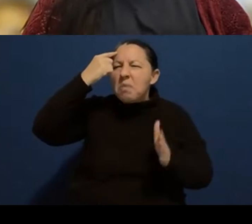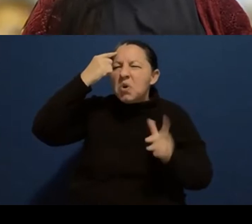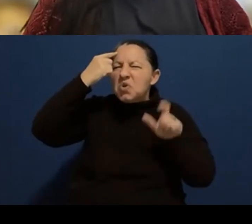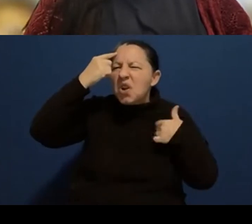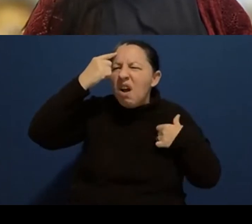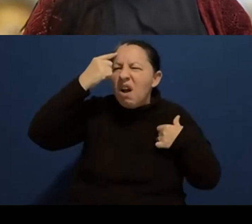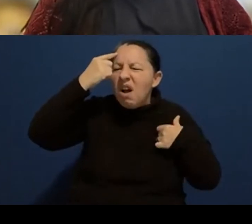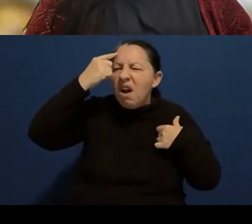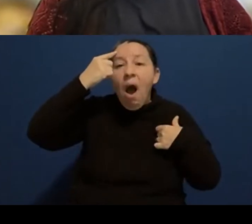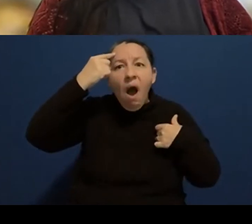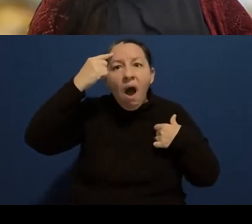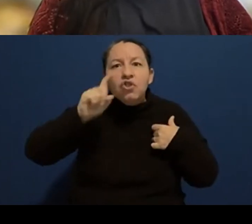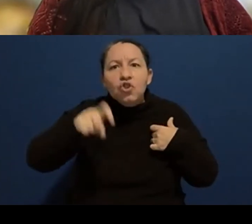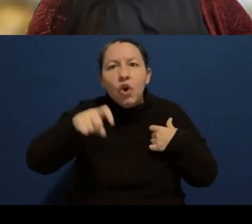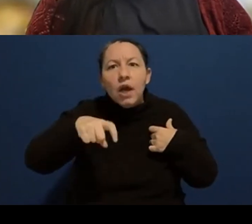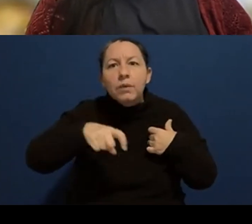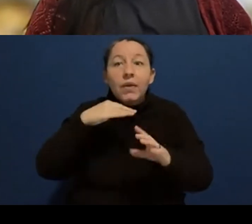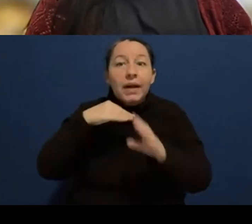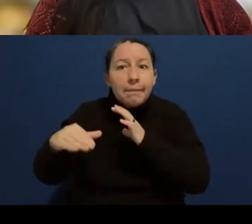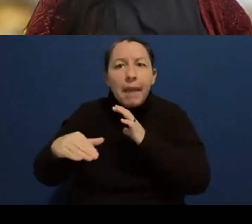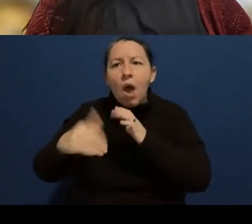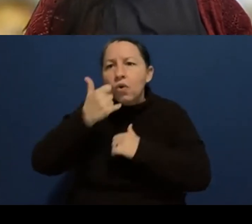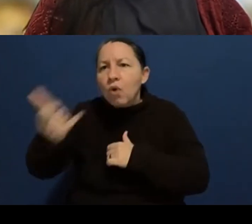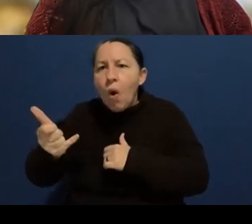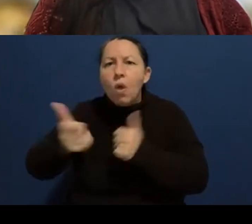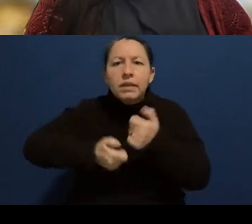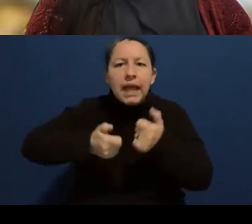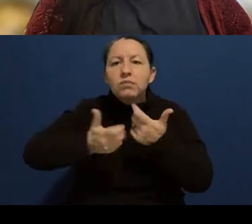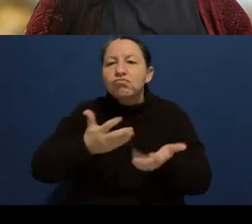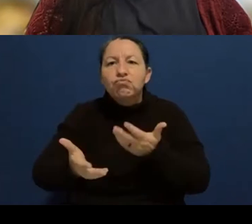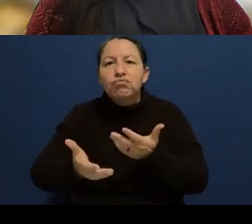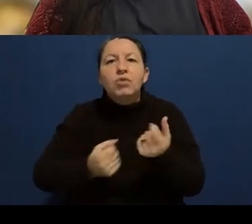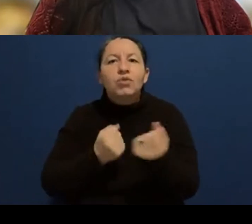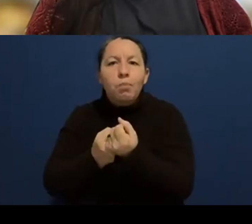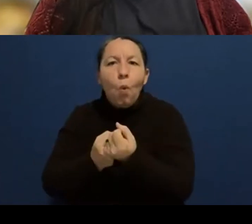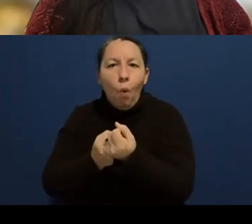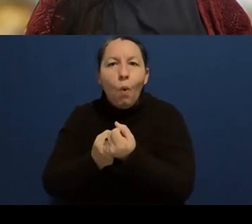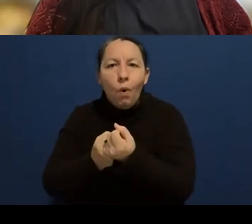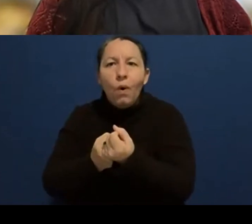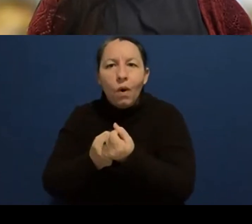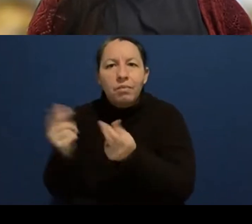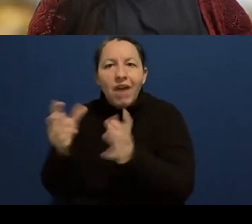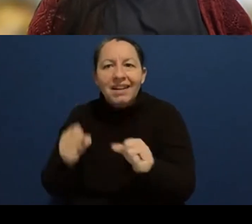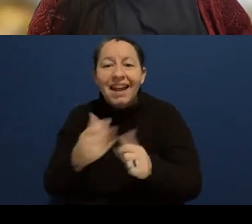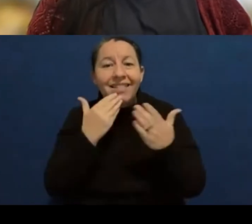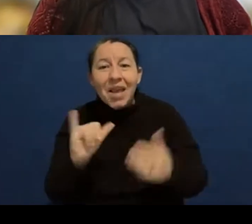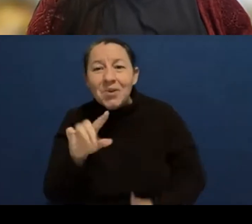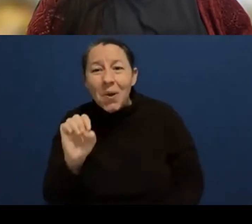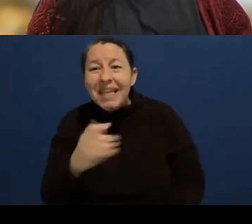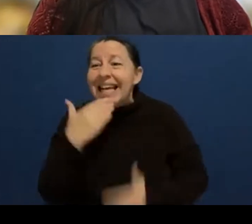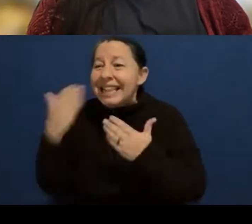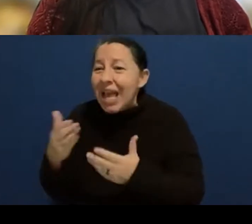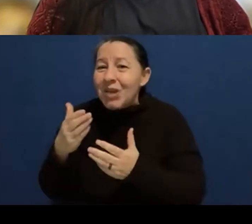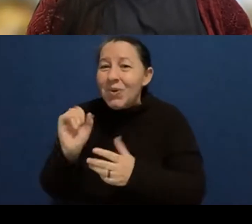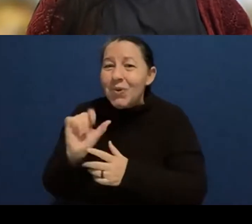and make a connection with support. Thank you, Jolene. Thank you to the interpreters. Thank you,